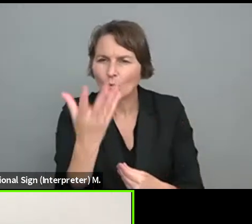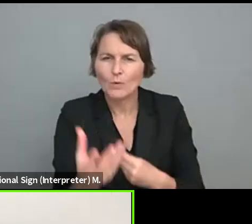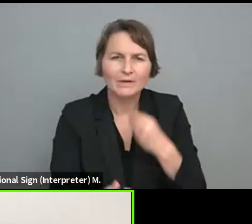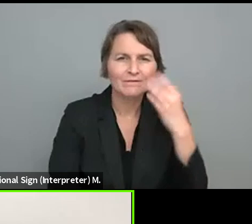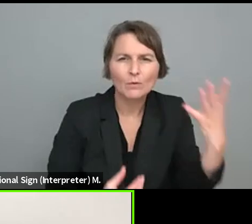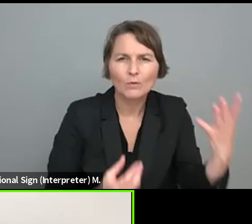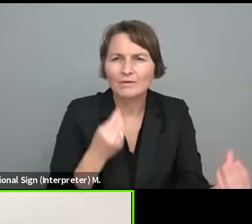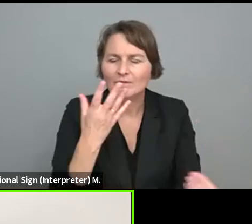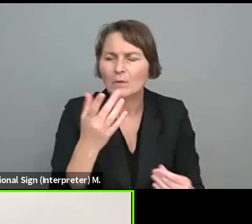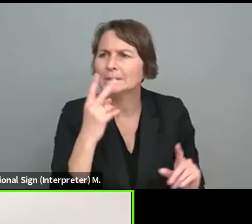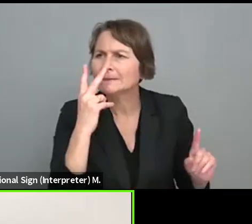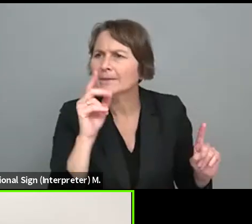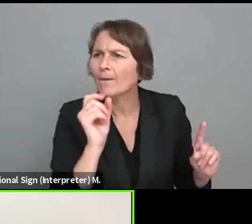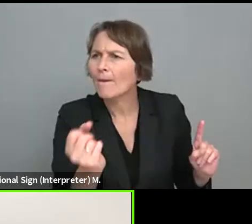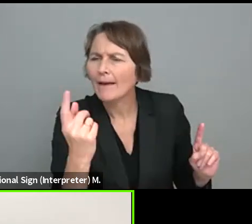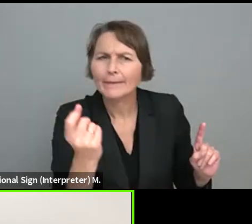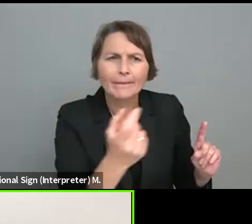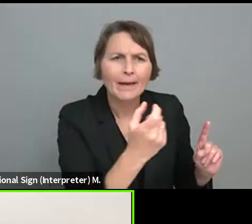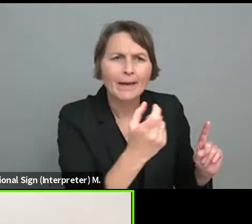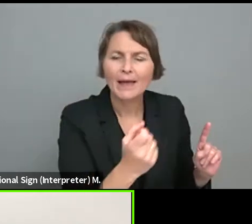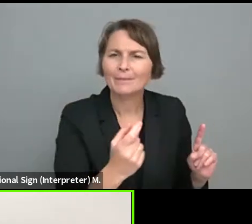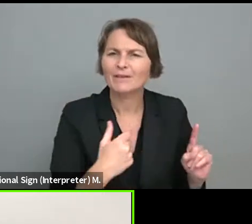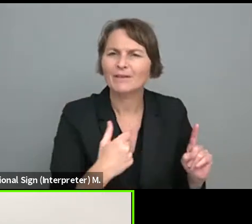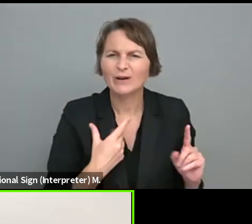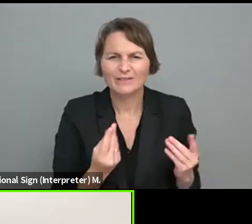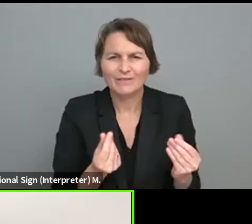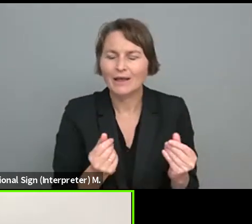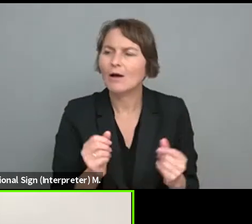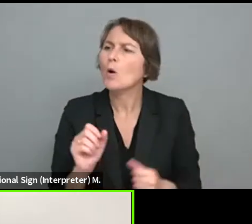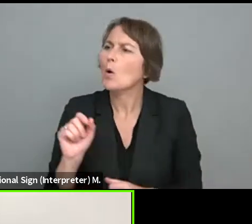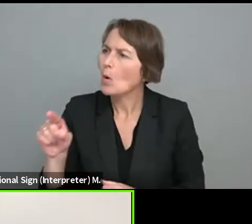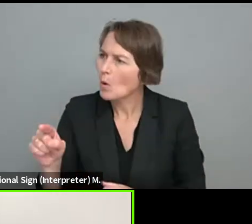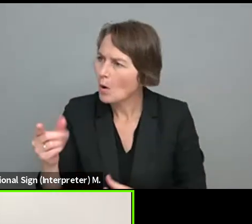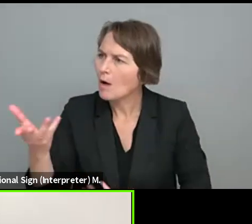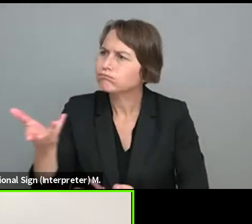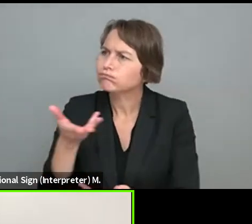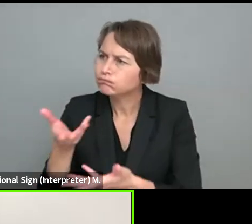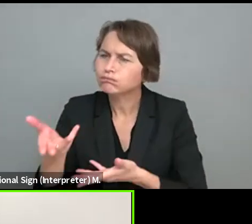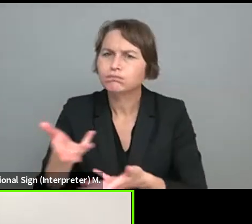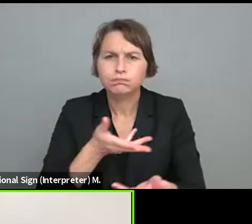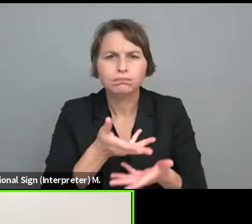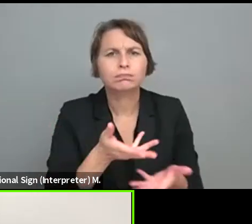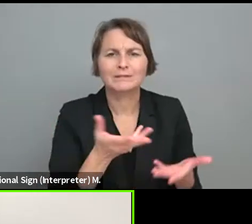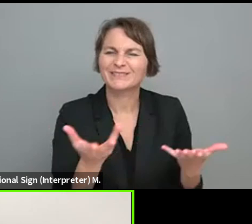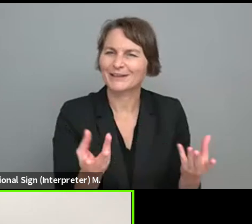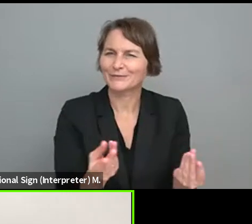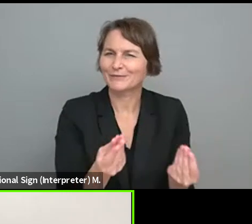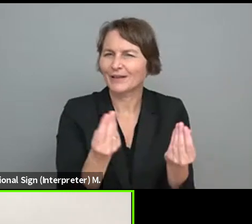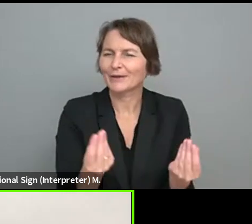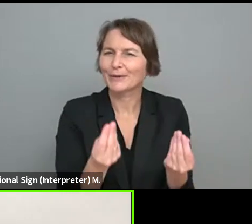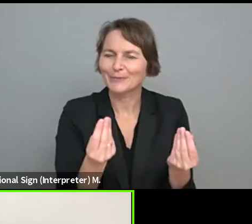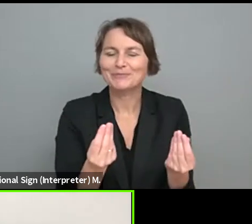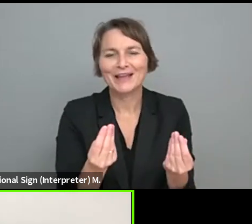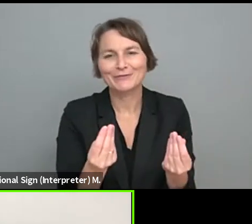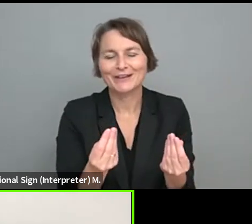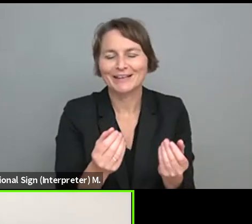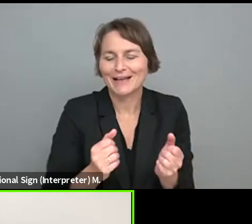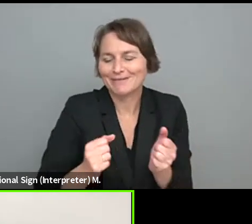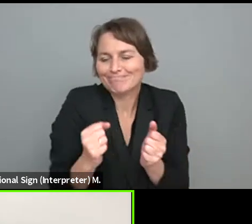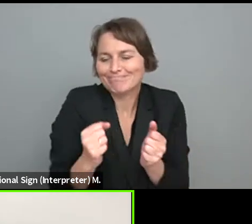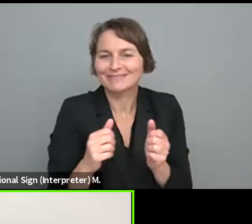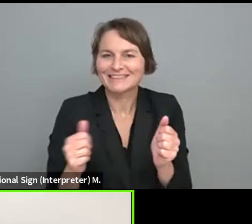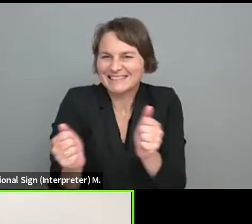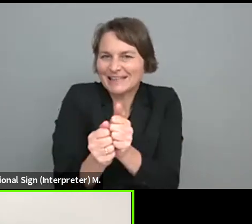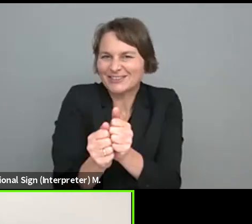other workplaces, and really bounce off each other and just have that, you know, that sort of sisterhood, if you will. But it's